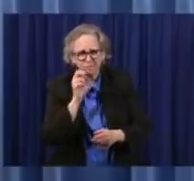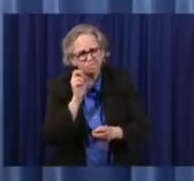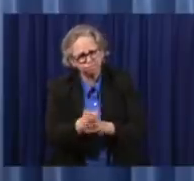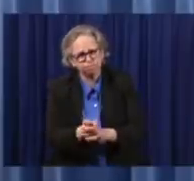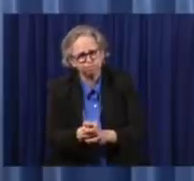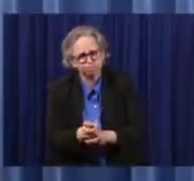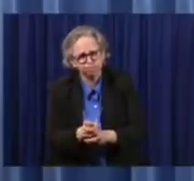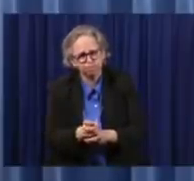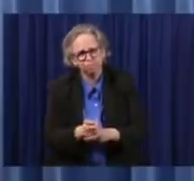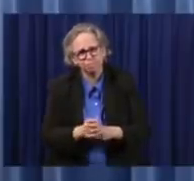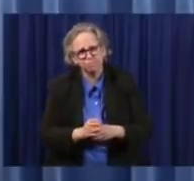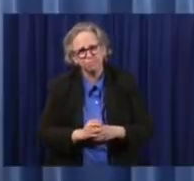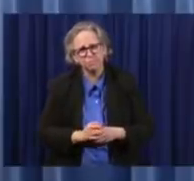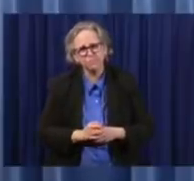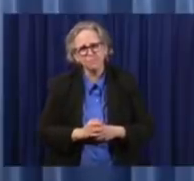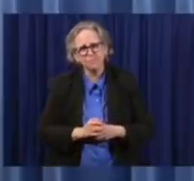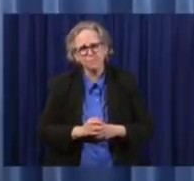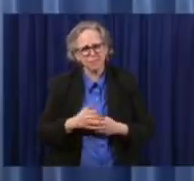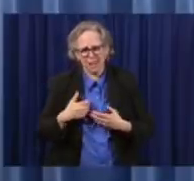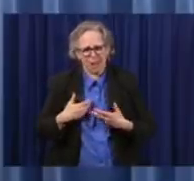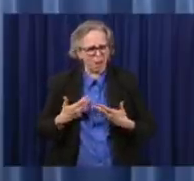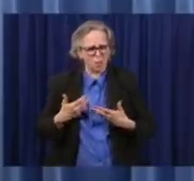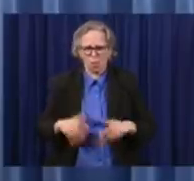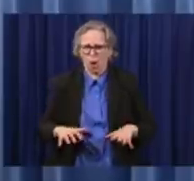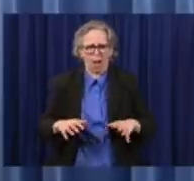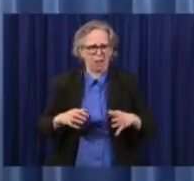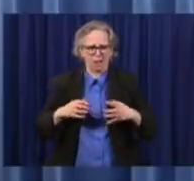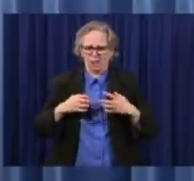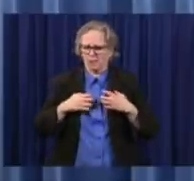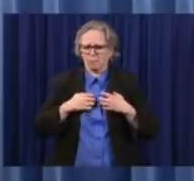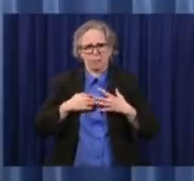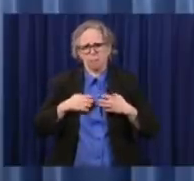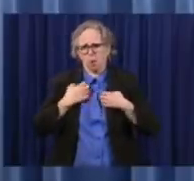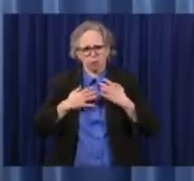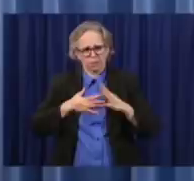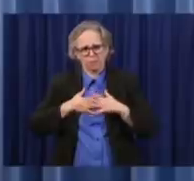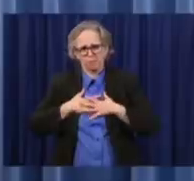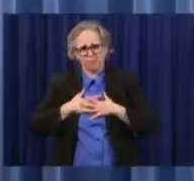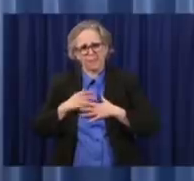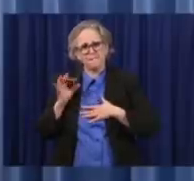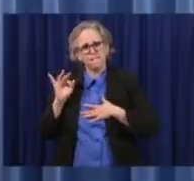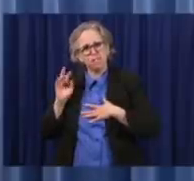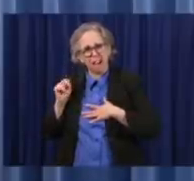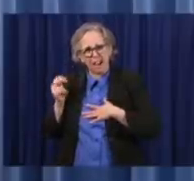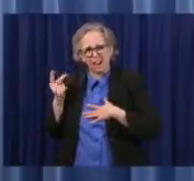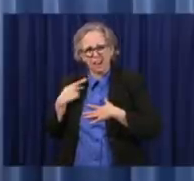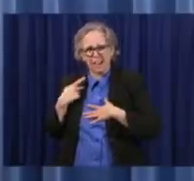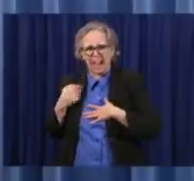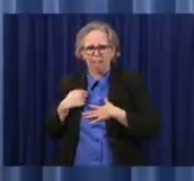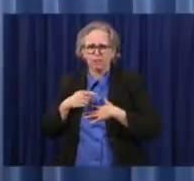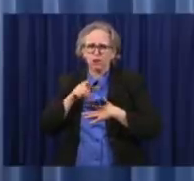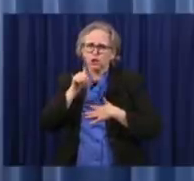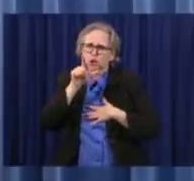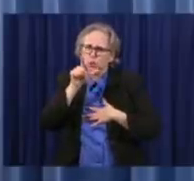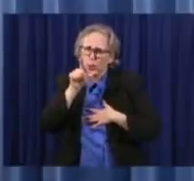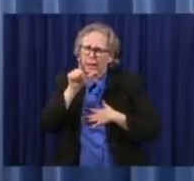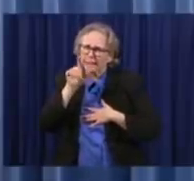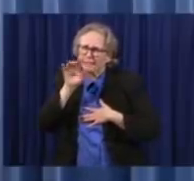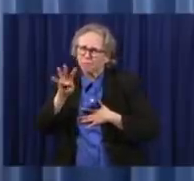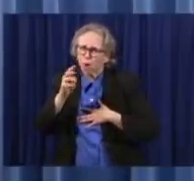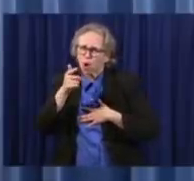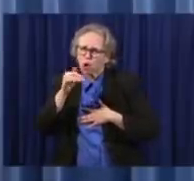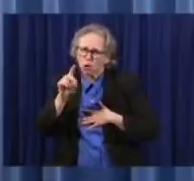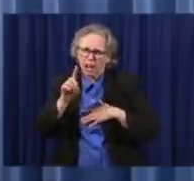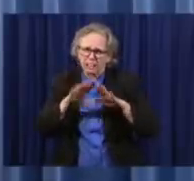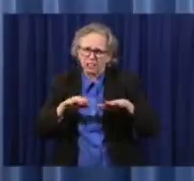And I don't want to get too emotional, but Fran and I have 24 grandchildren. We have 8